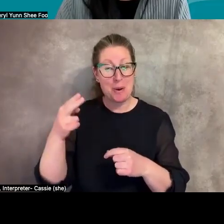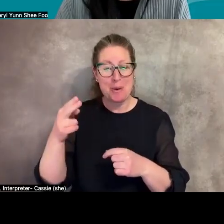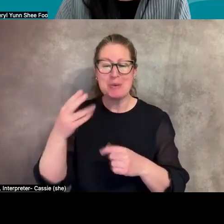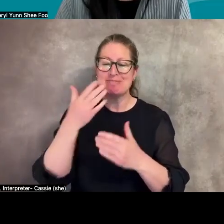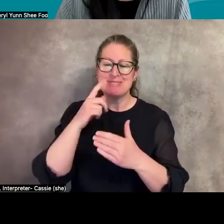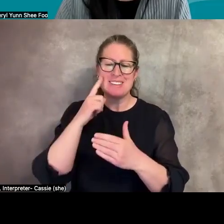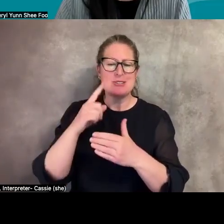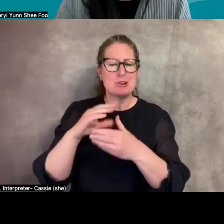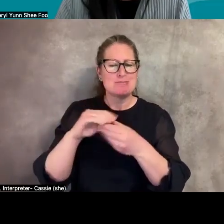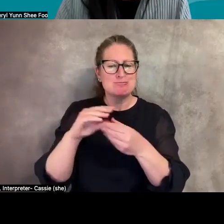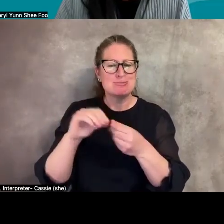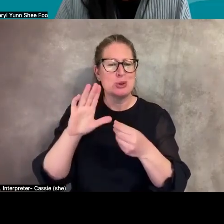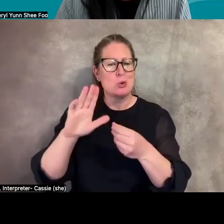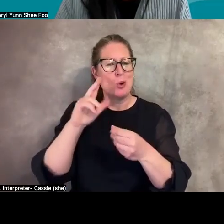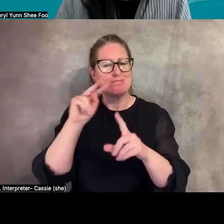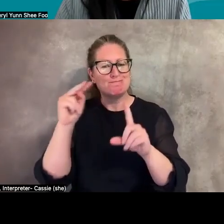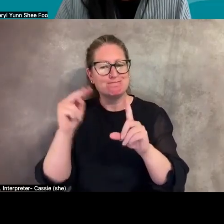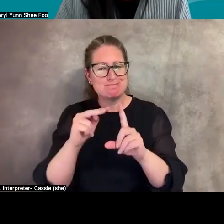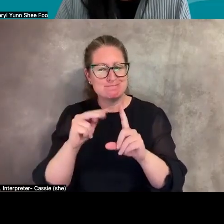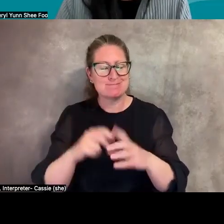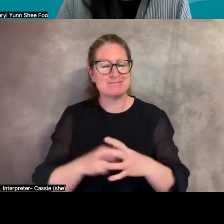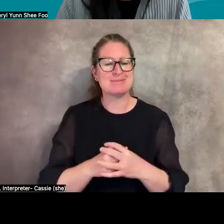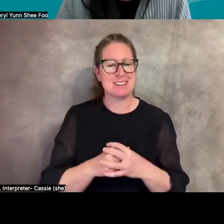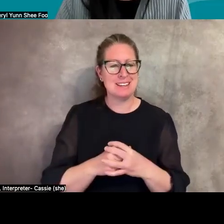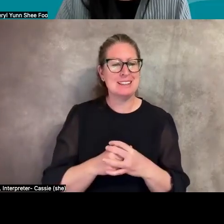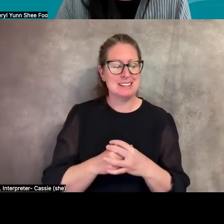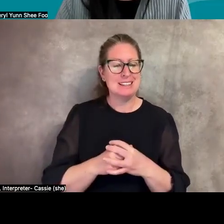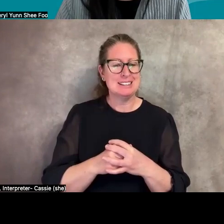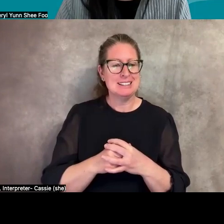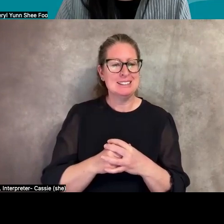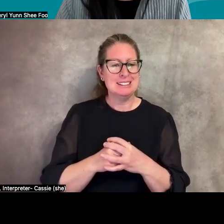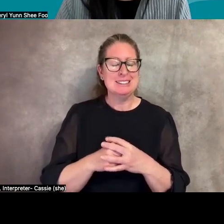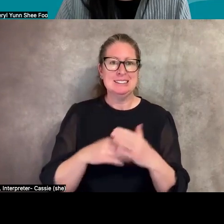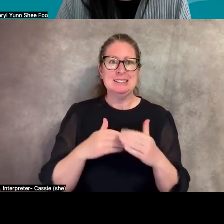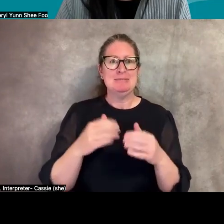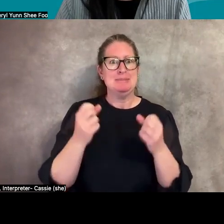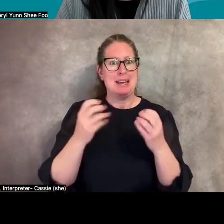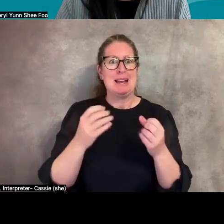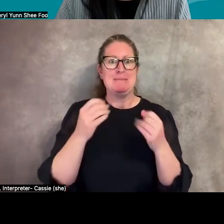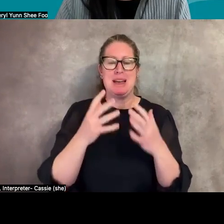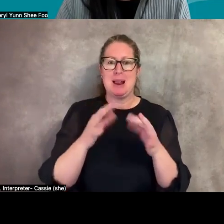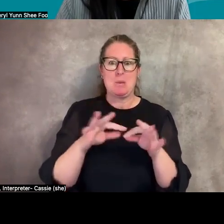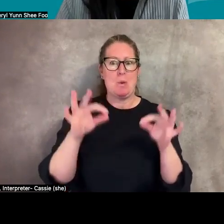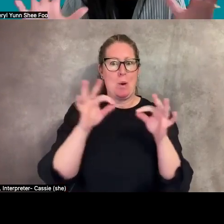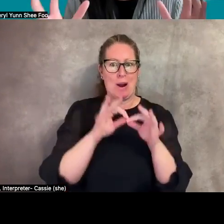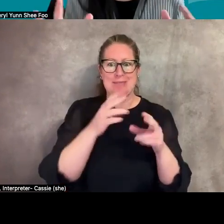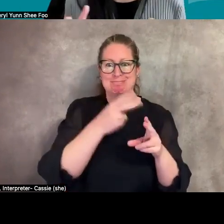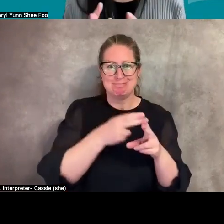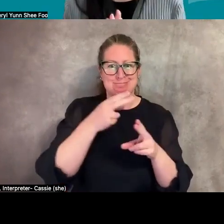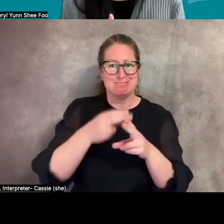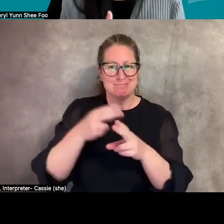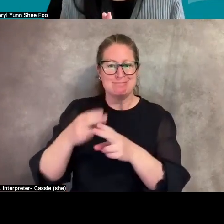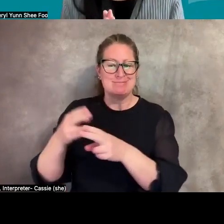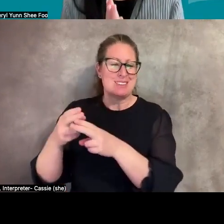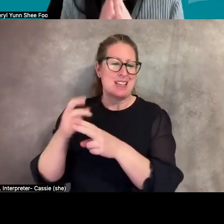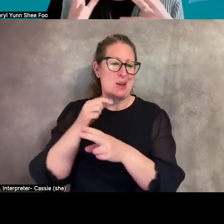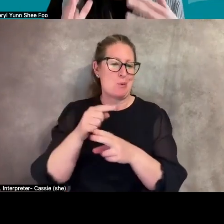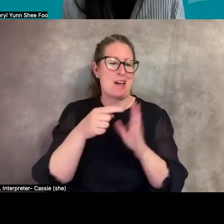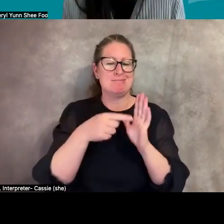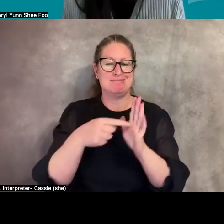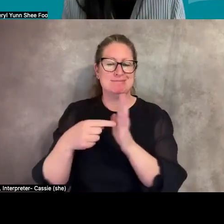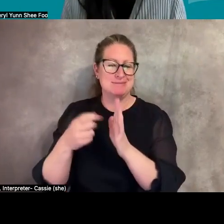these insights. There were so many important insights here, and I'll just highlight